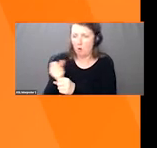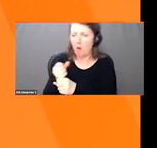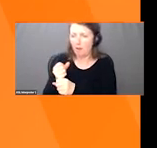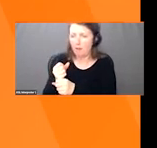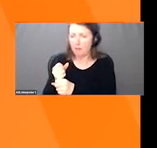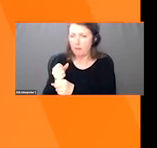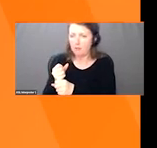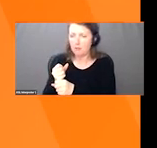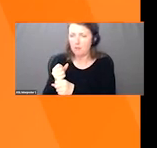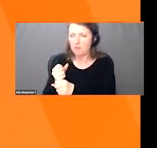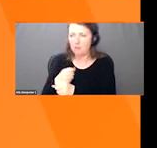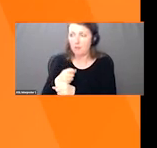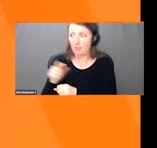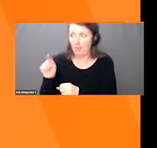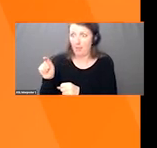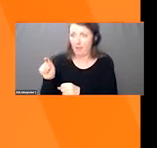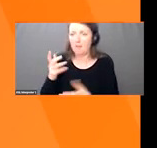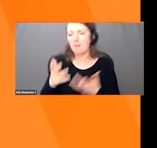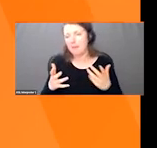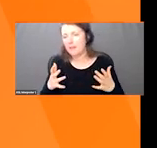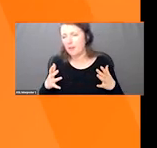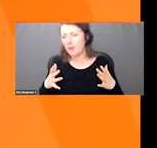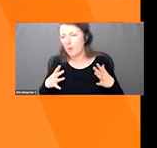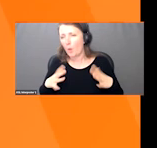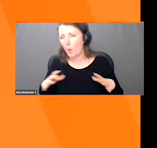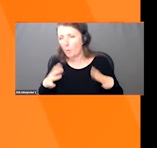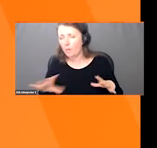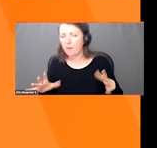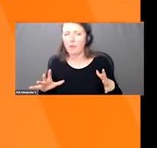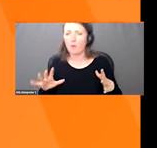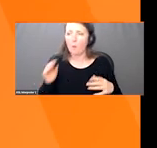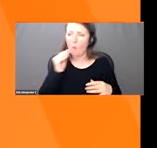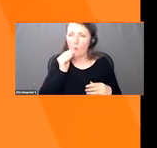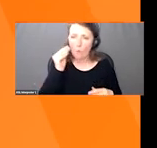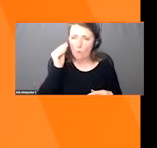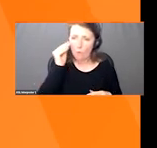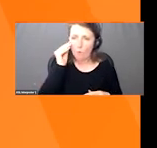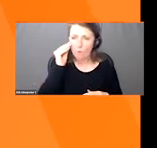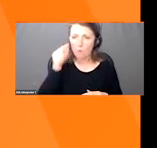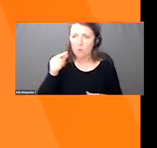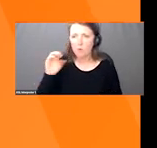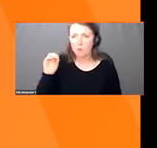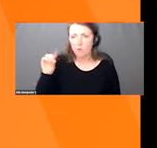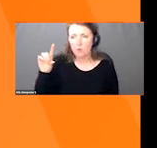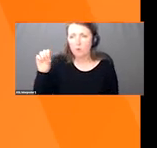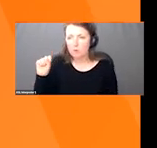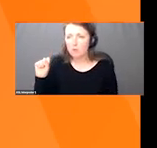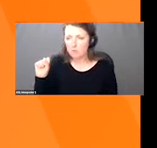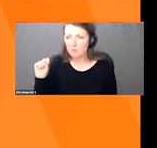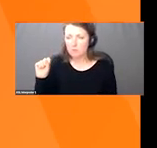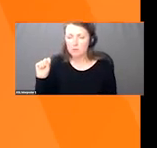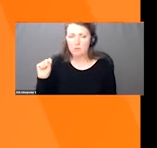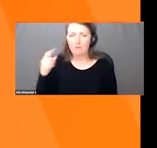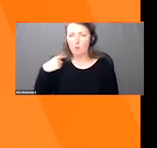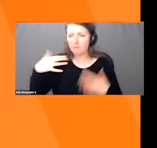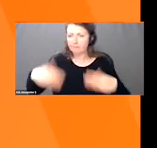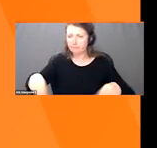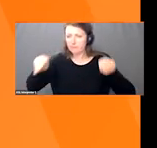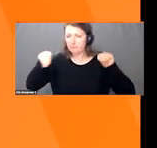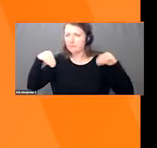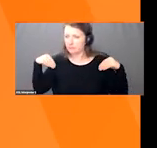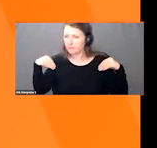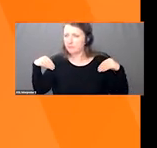clothing, or home goods that you would actually, that alpacas, duvets would qualify for.